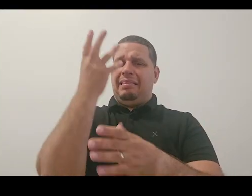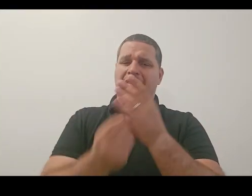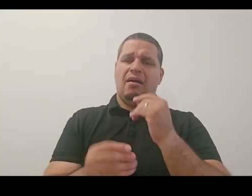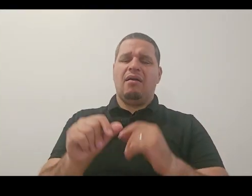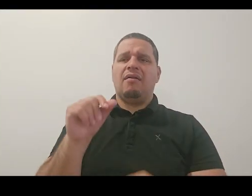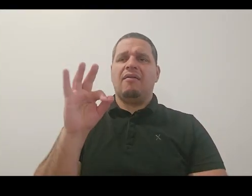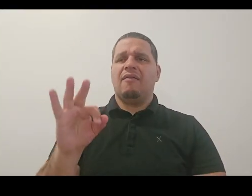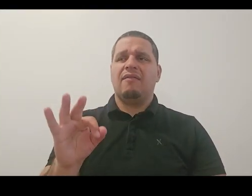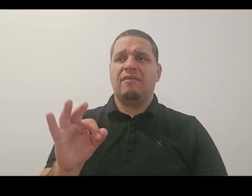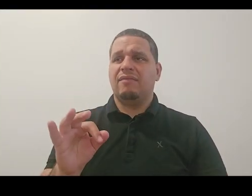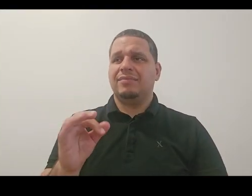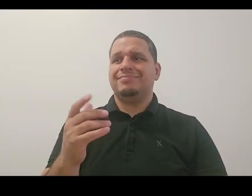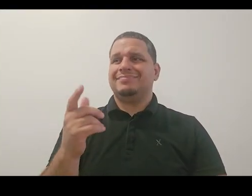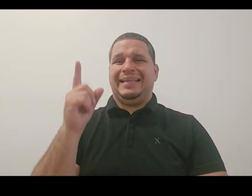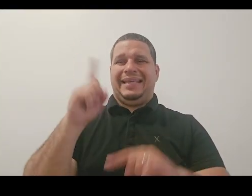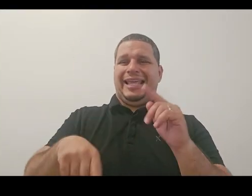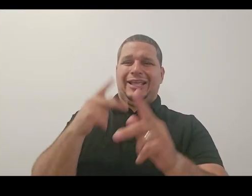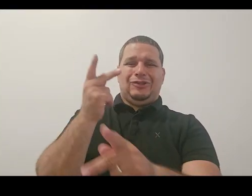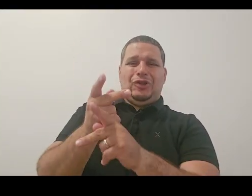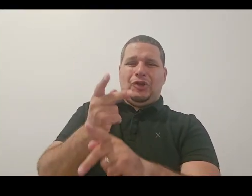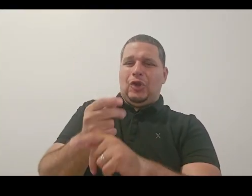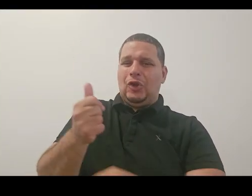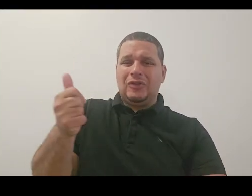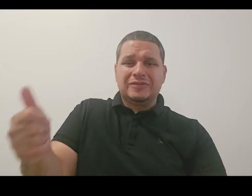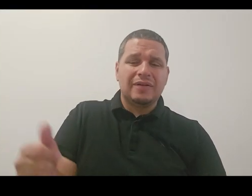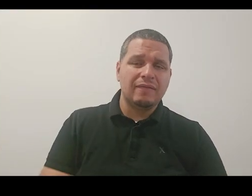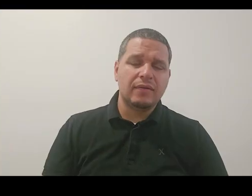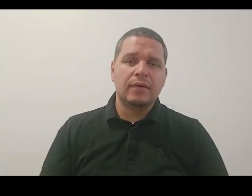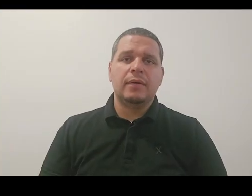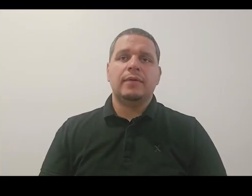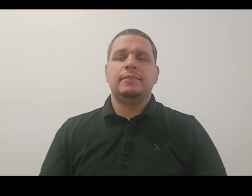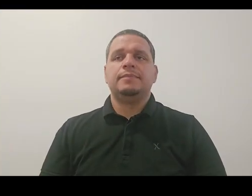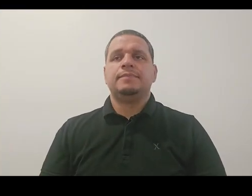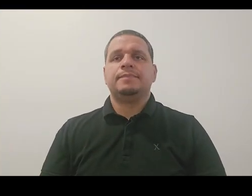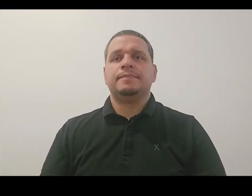of being able to take care of oneself.